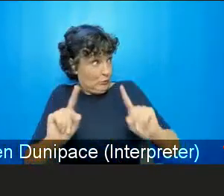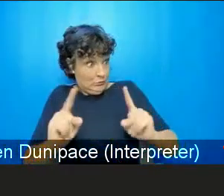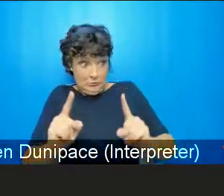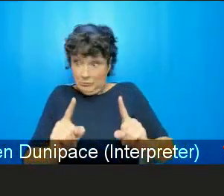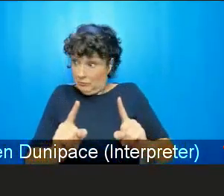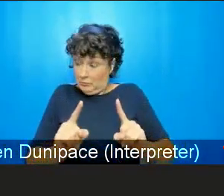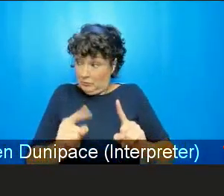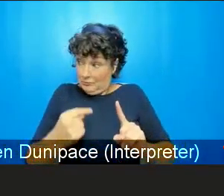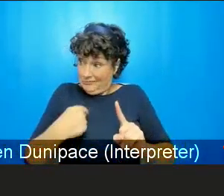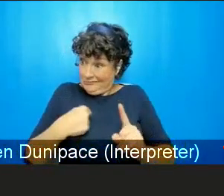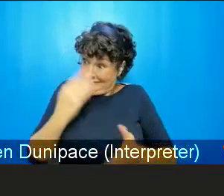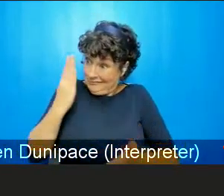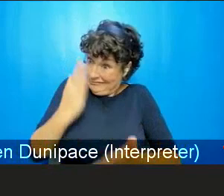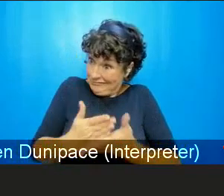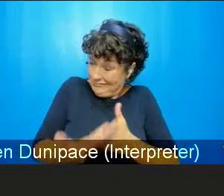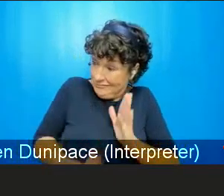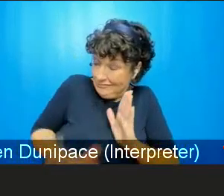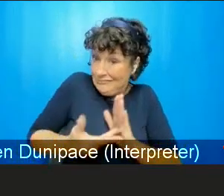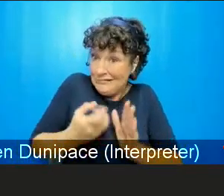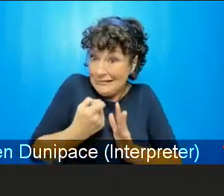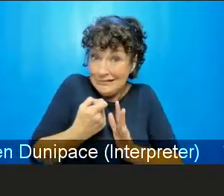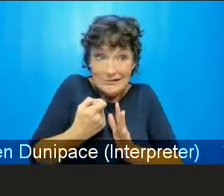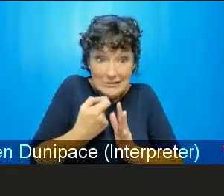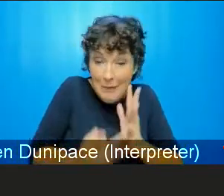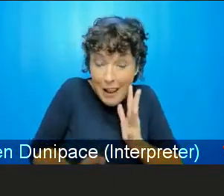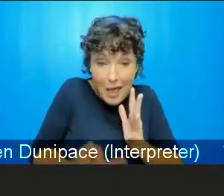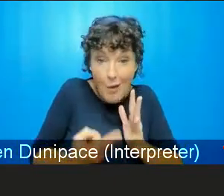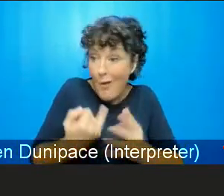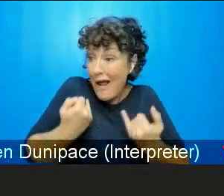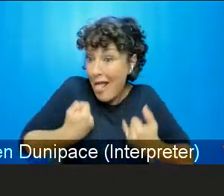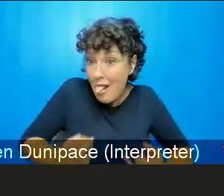impairment may be thrust upon them through